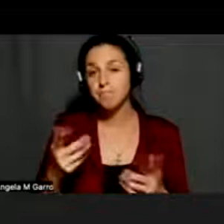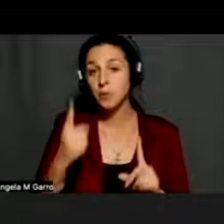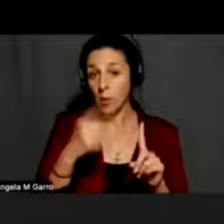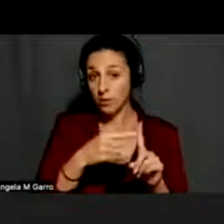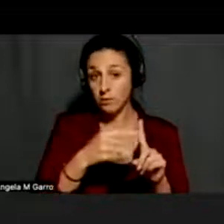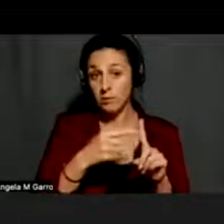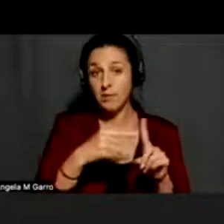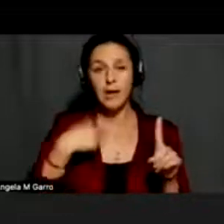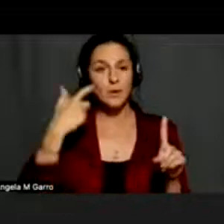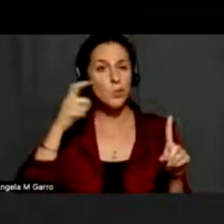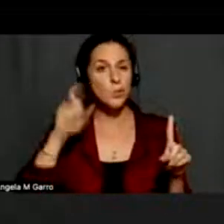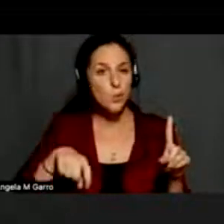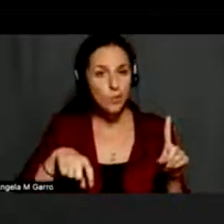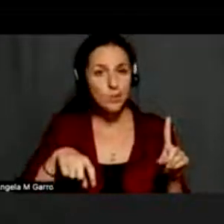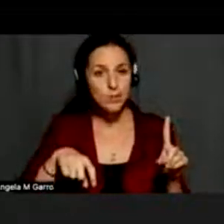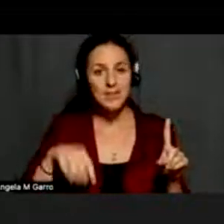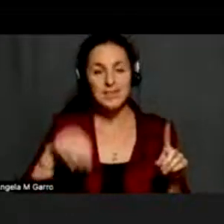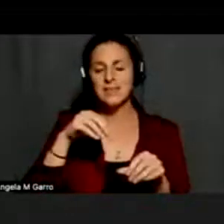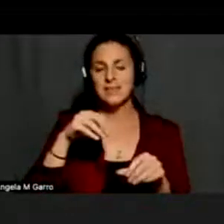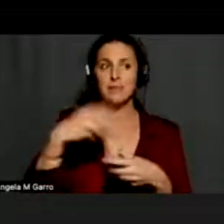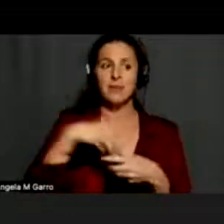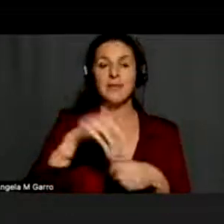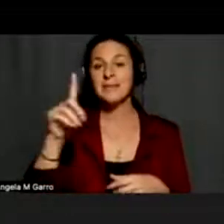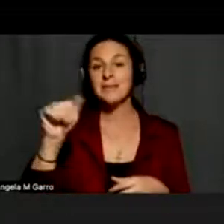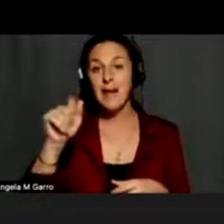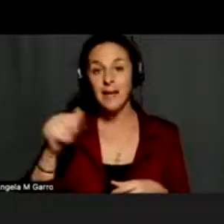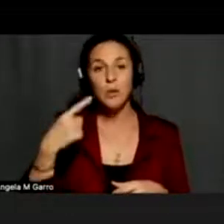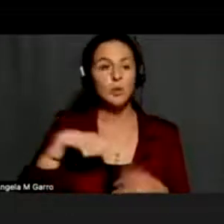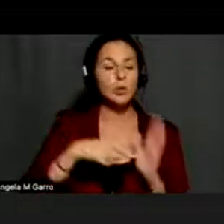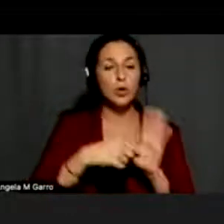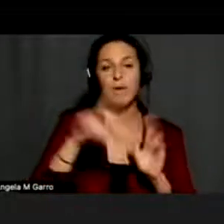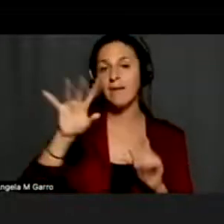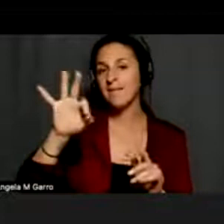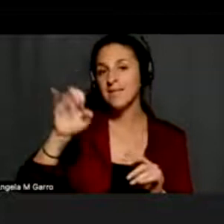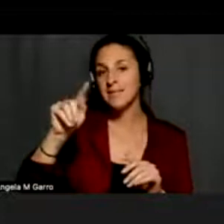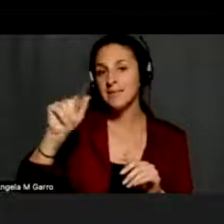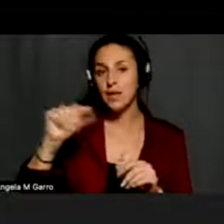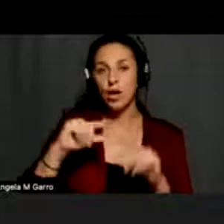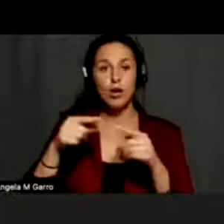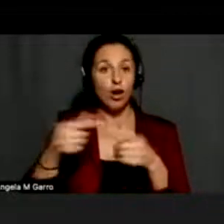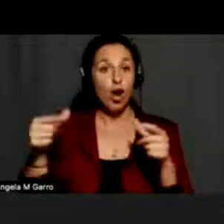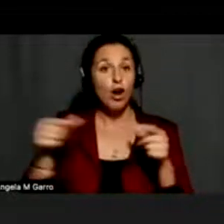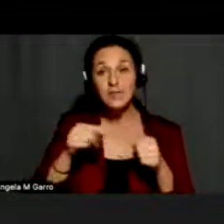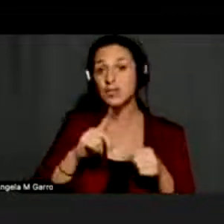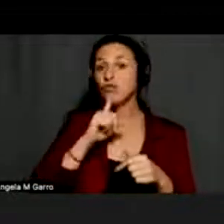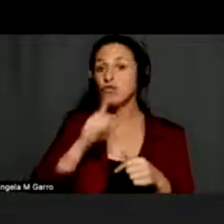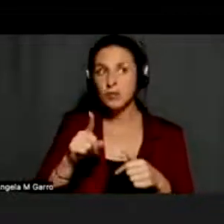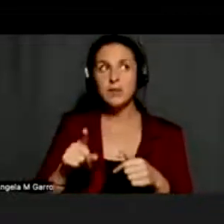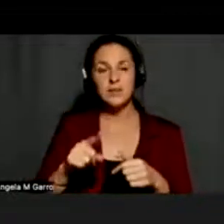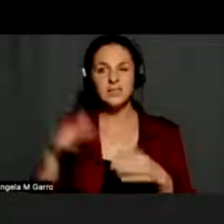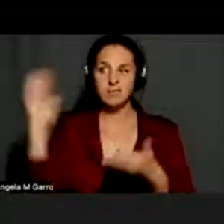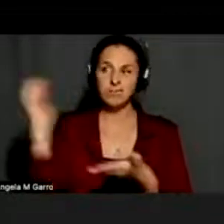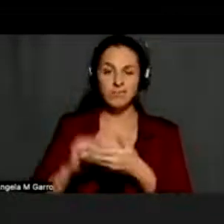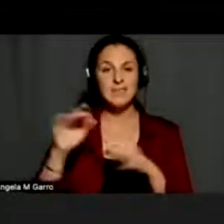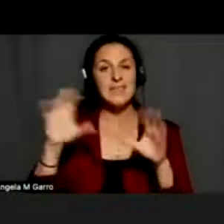in the data, we're showing that Fiesta Gardens has decreased in class size significantly the last couple of years,